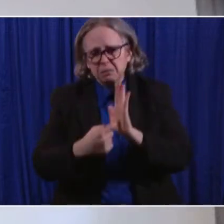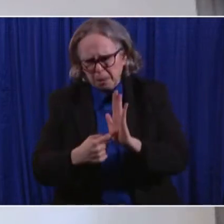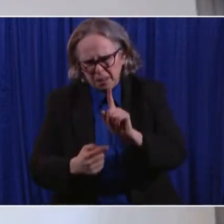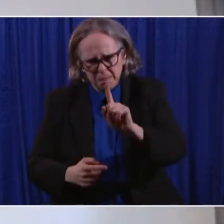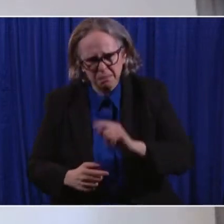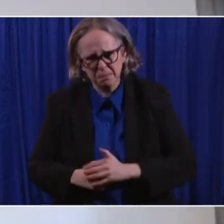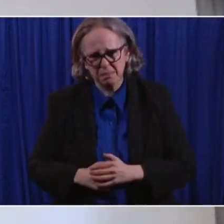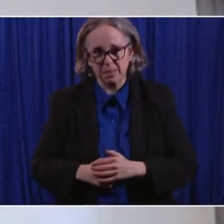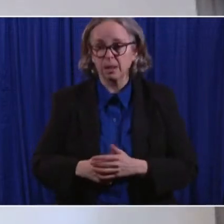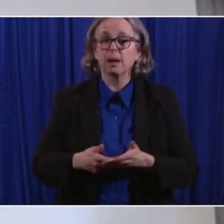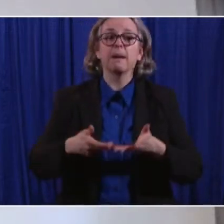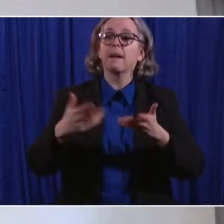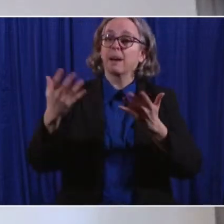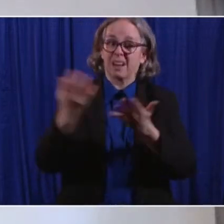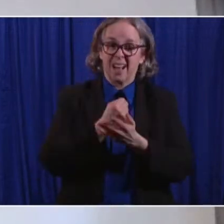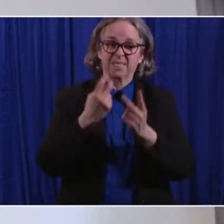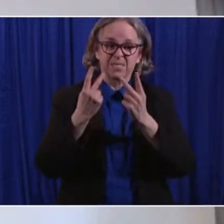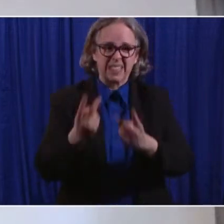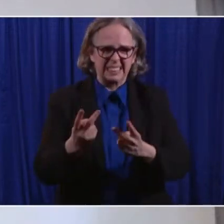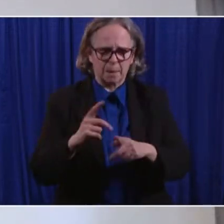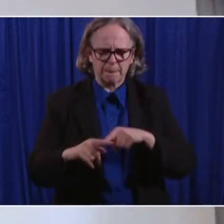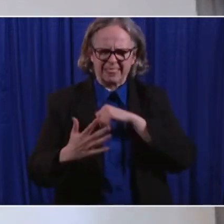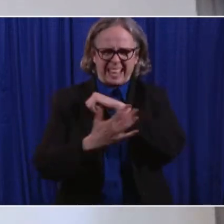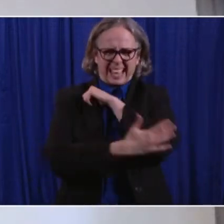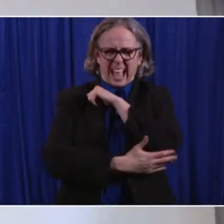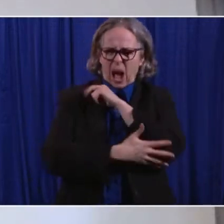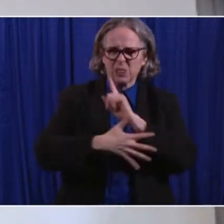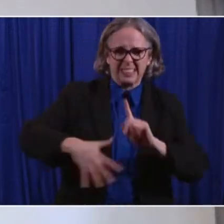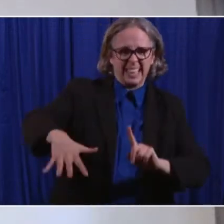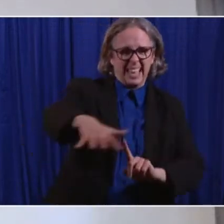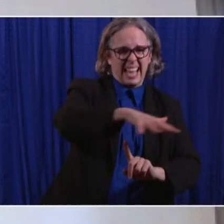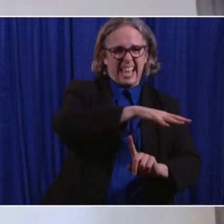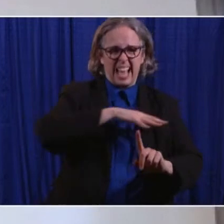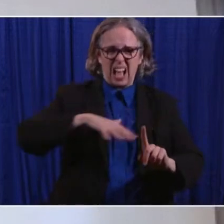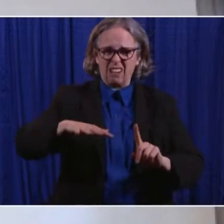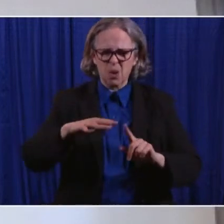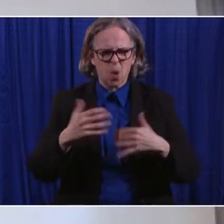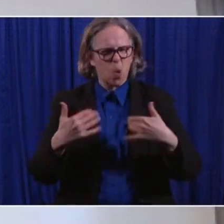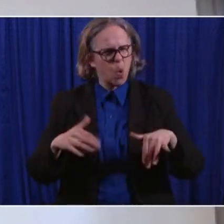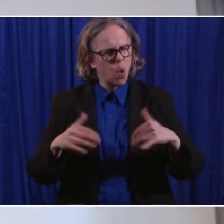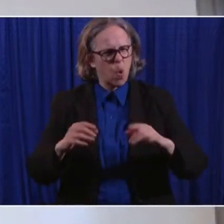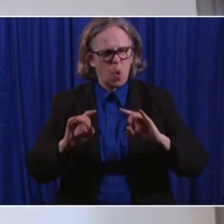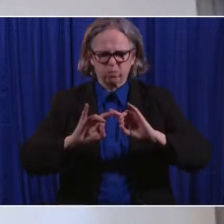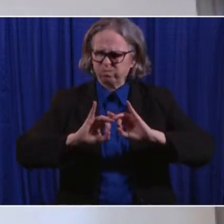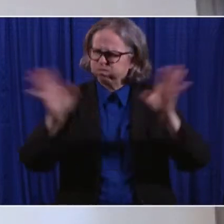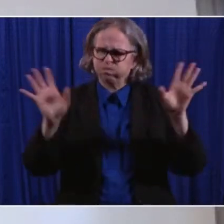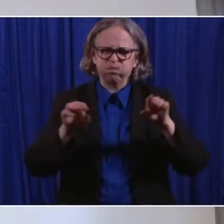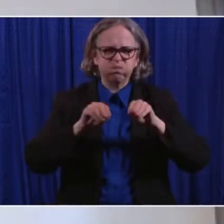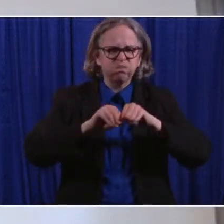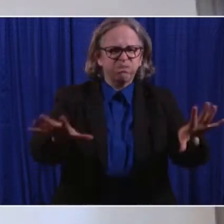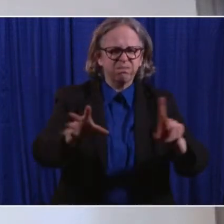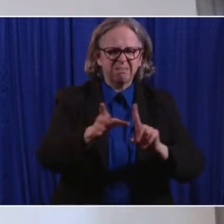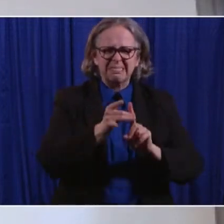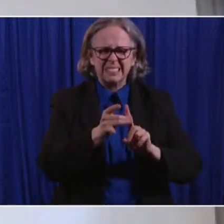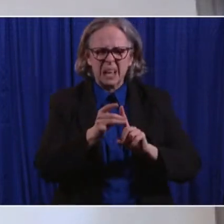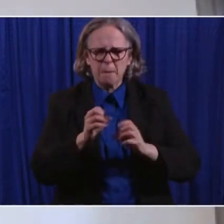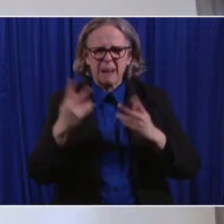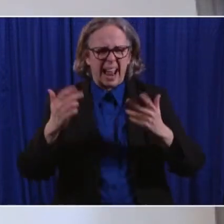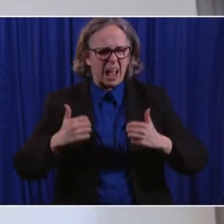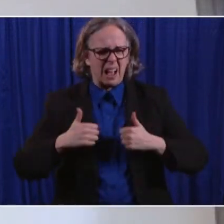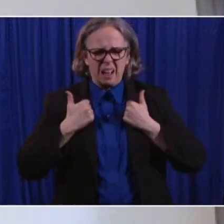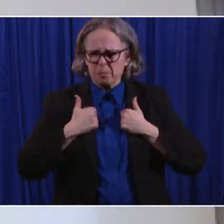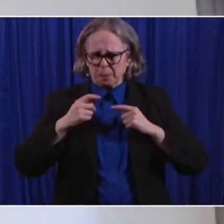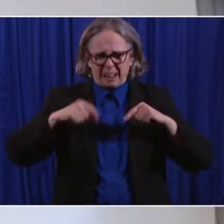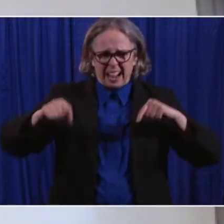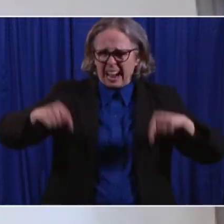that building we don't have a high percentage of residents vaccinated, those residents that are not